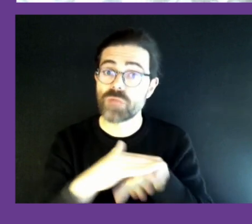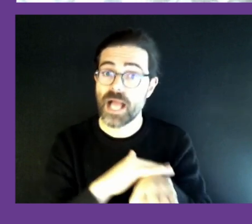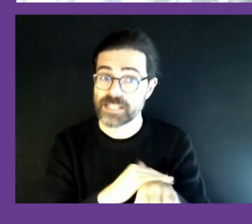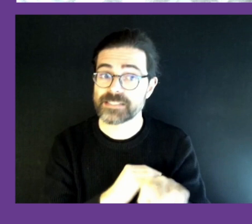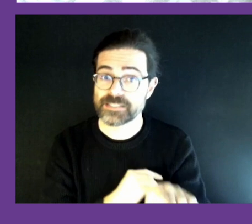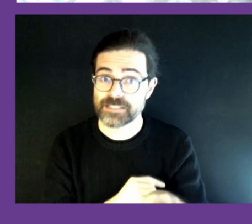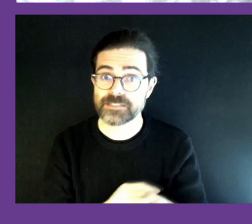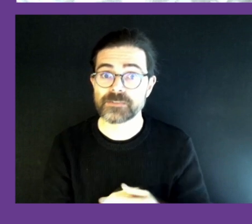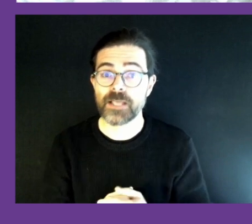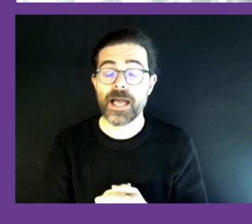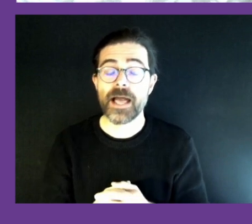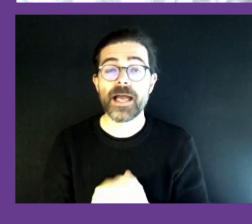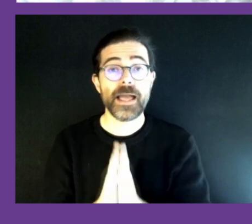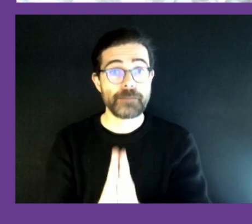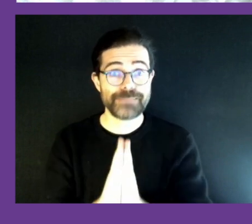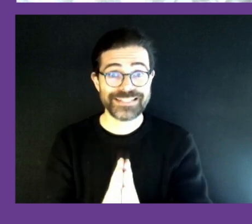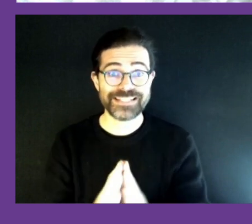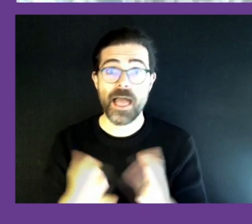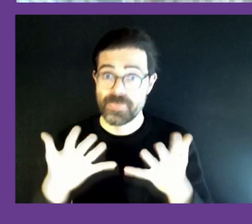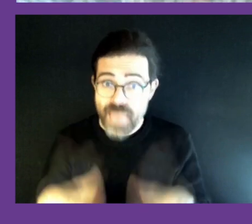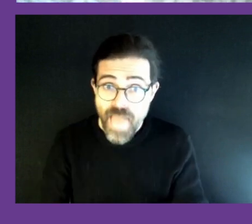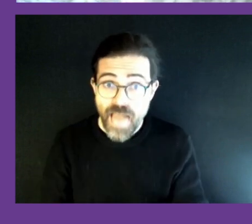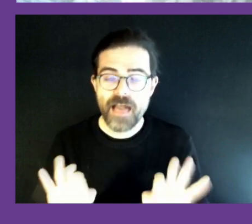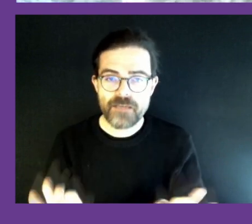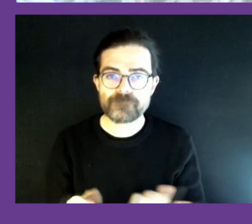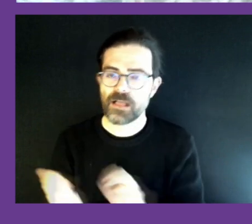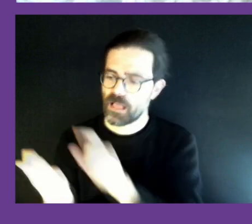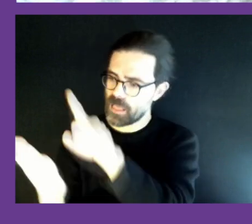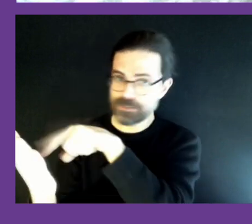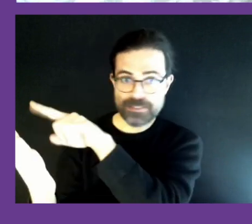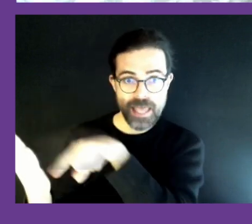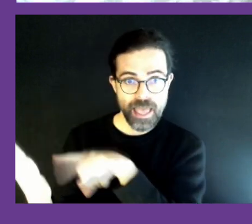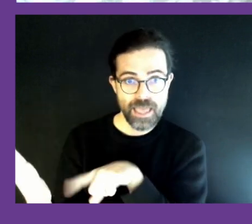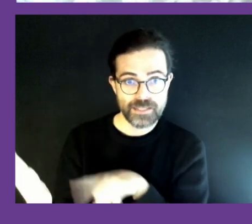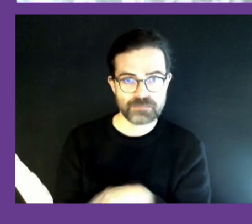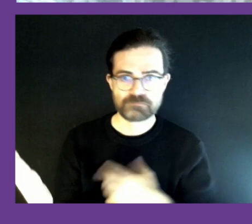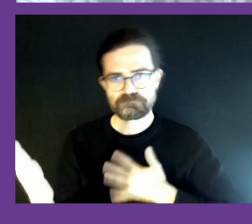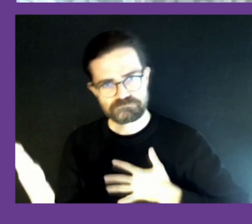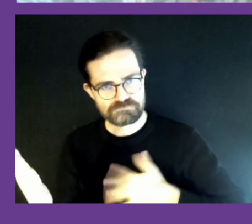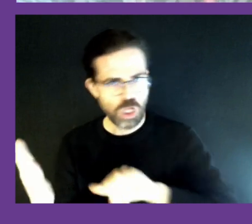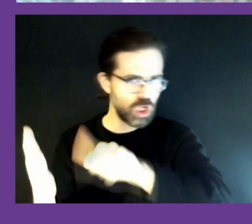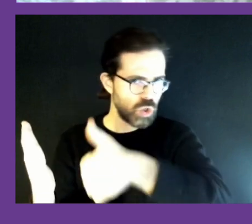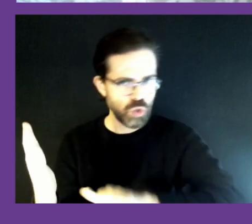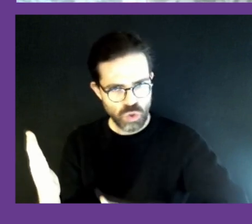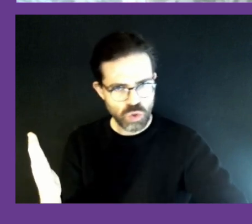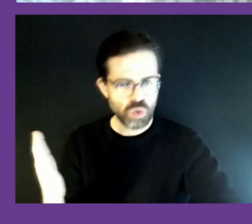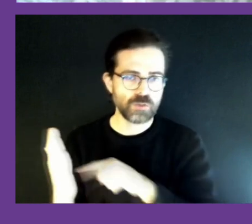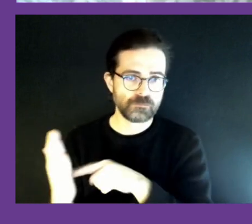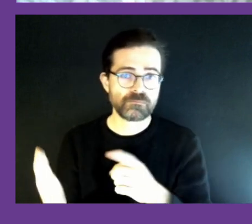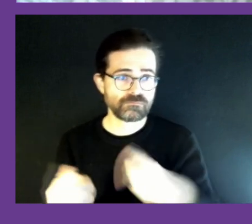the satisfaction survey at the end. You know that this webinar is organized